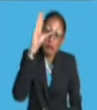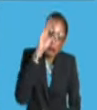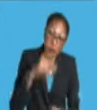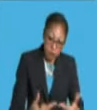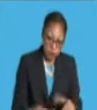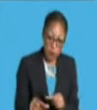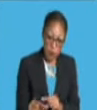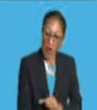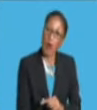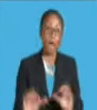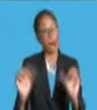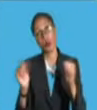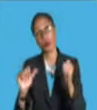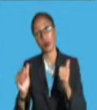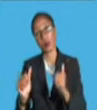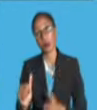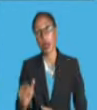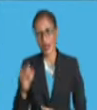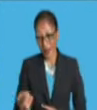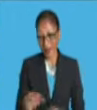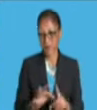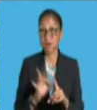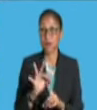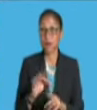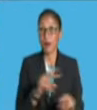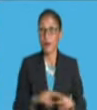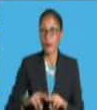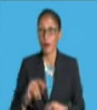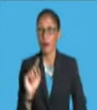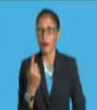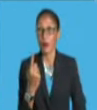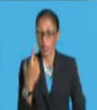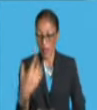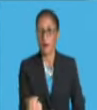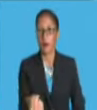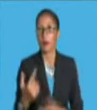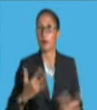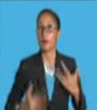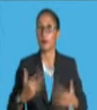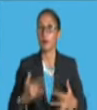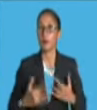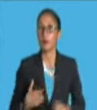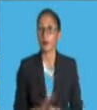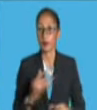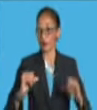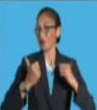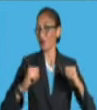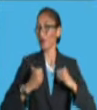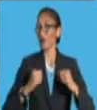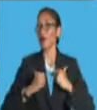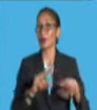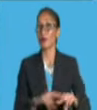footpath are gone. It is these type of improvements that Fiji First has brought into people's lives that make us proud Fijians.